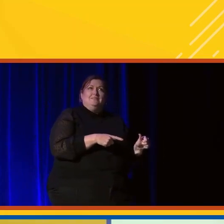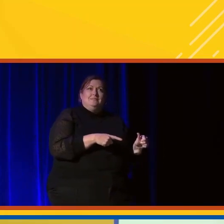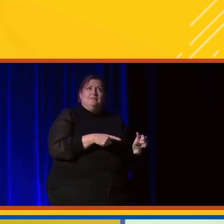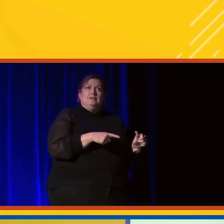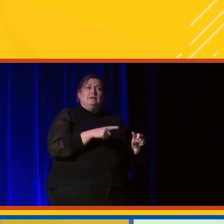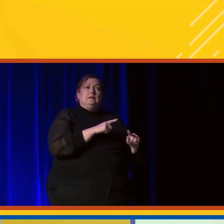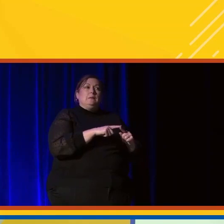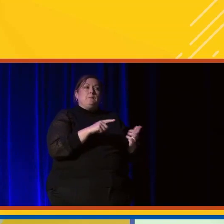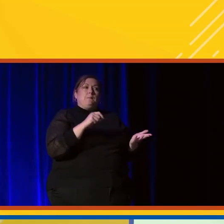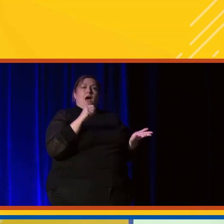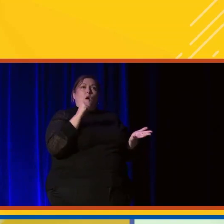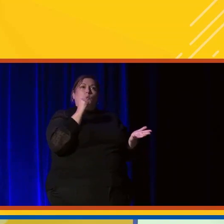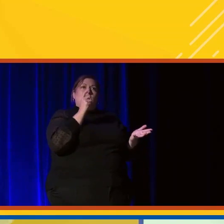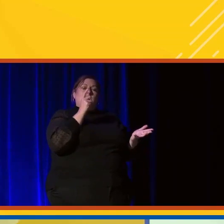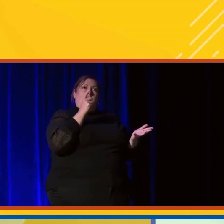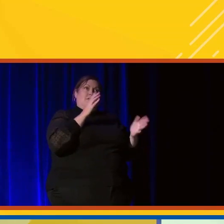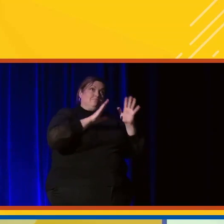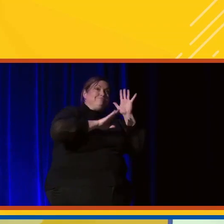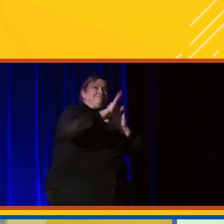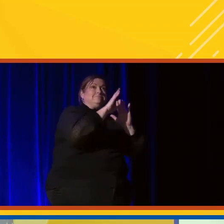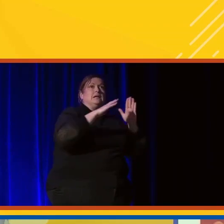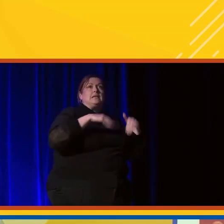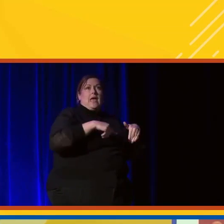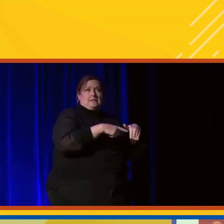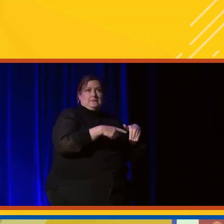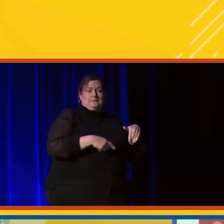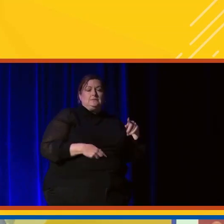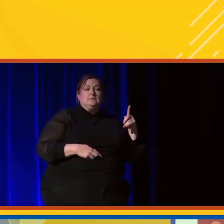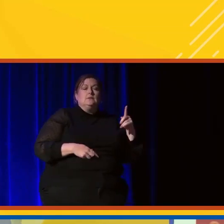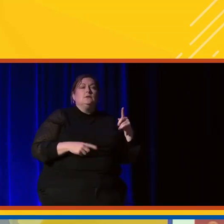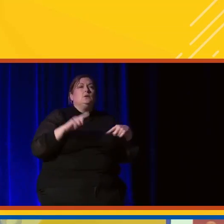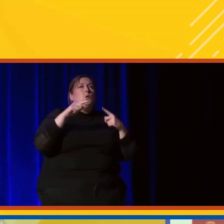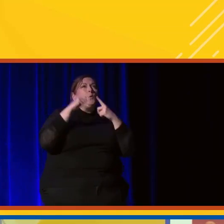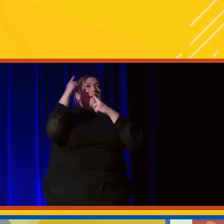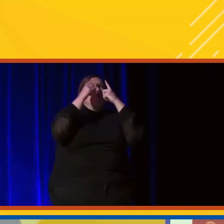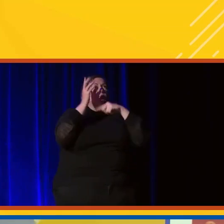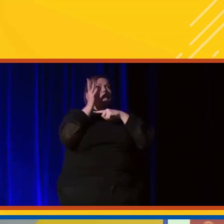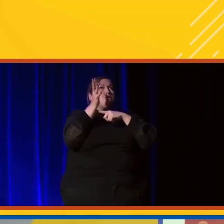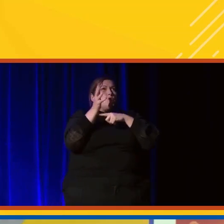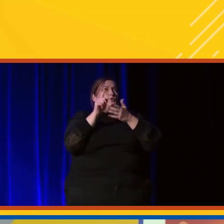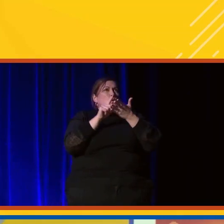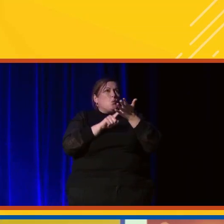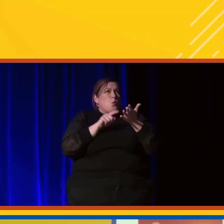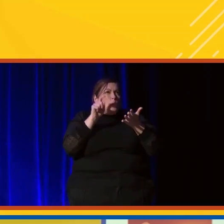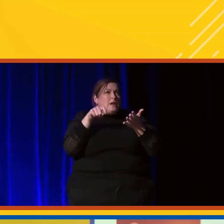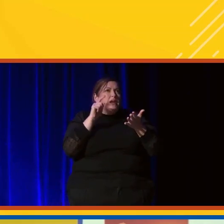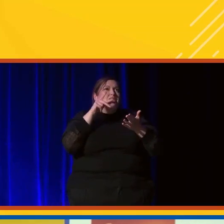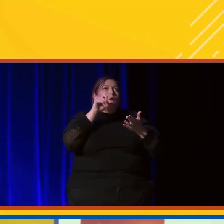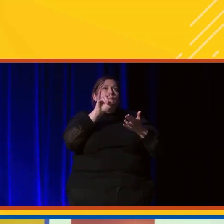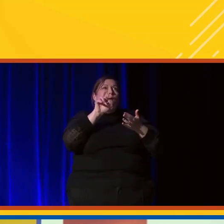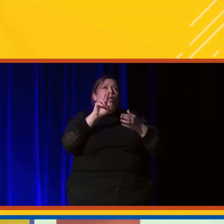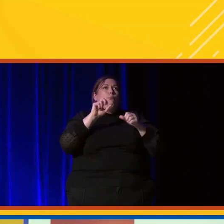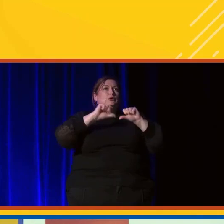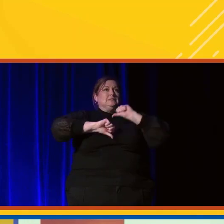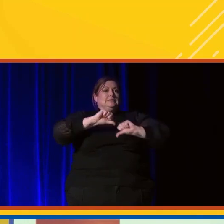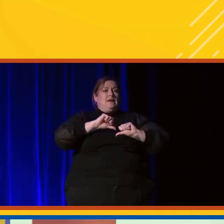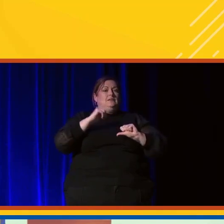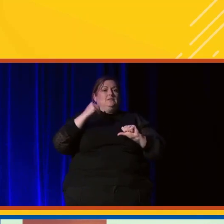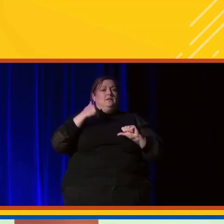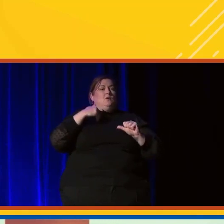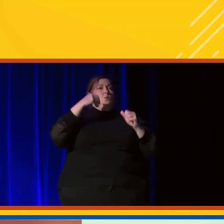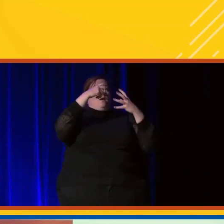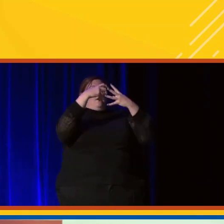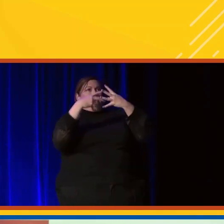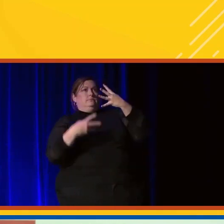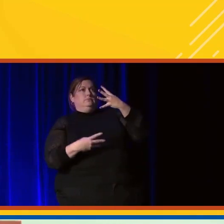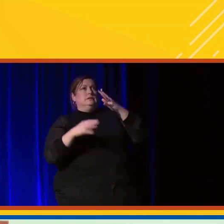but we are not there just as of yet. So when I think about what the future might hold for polymer science, here is a subselection